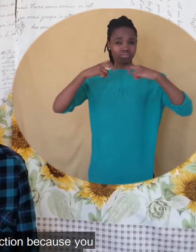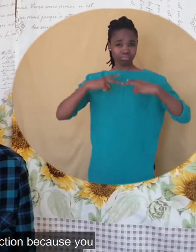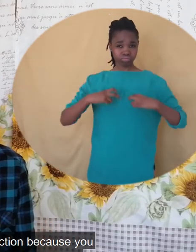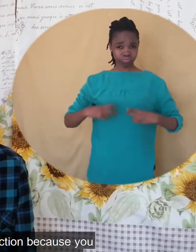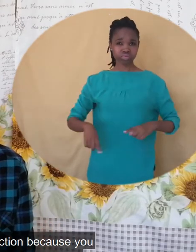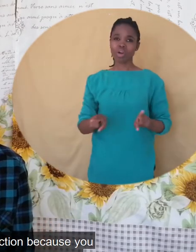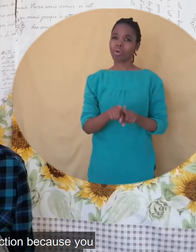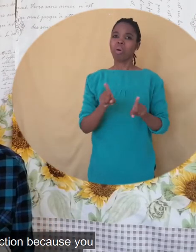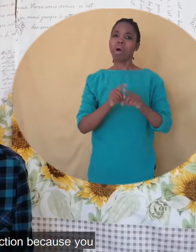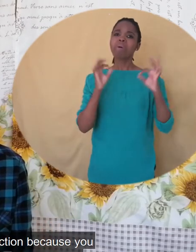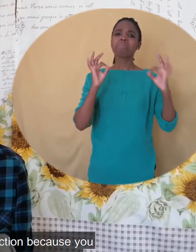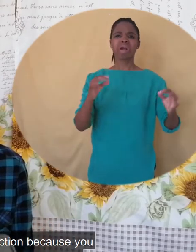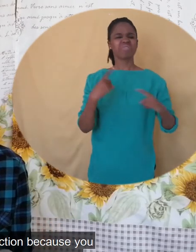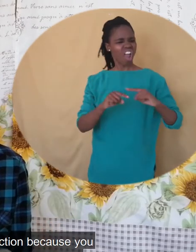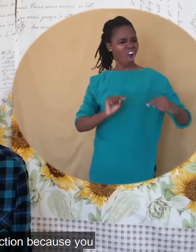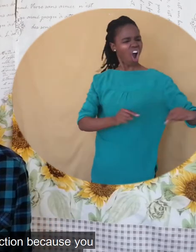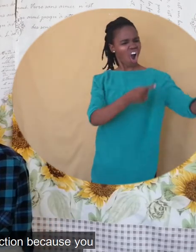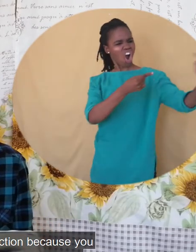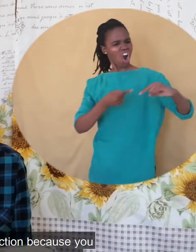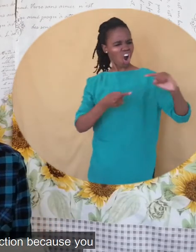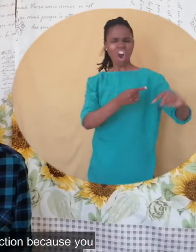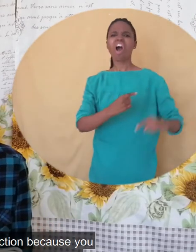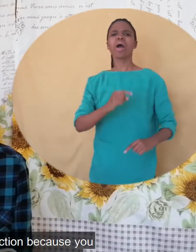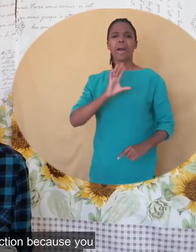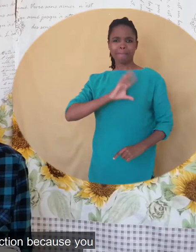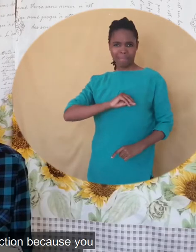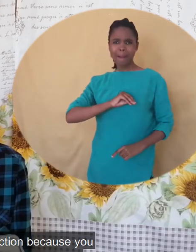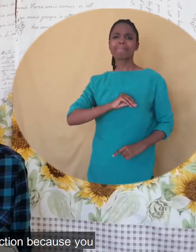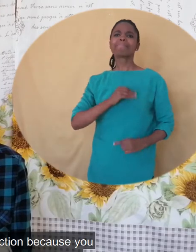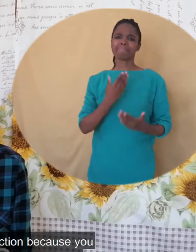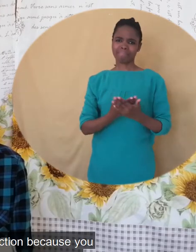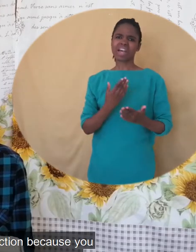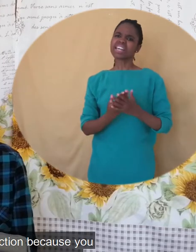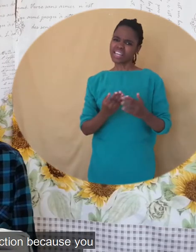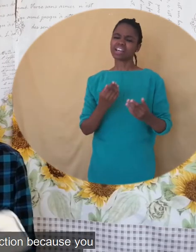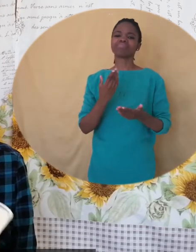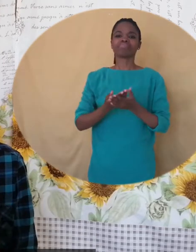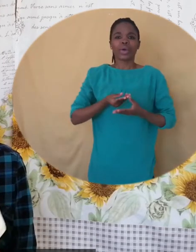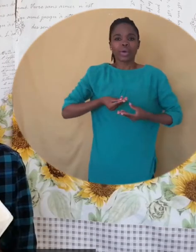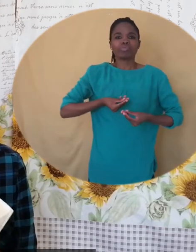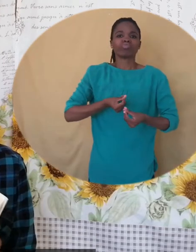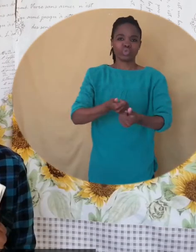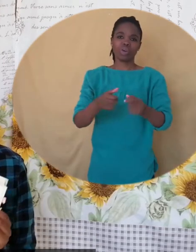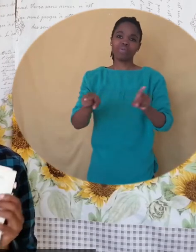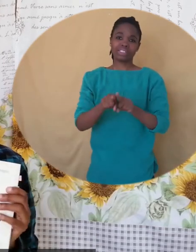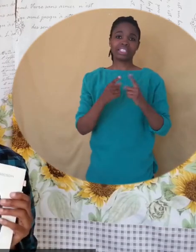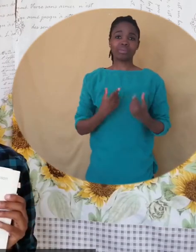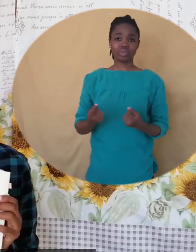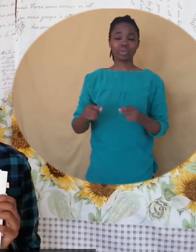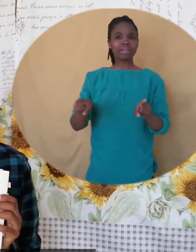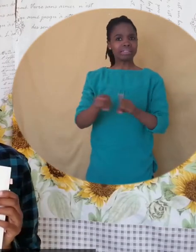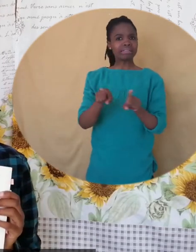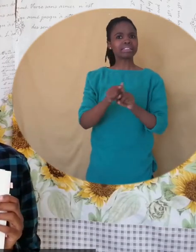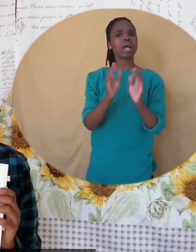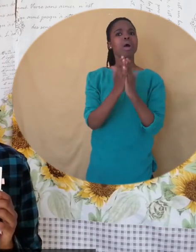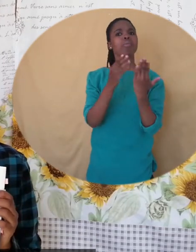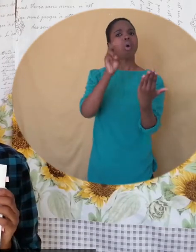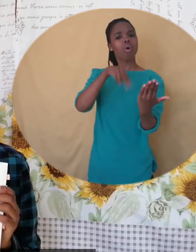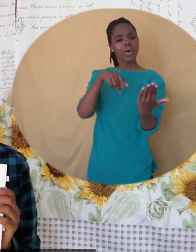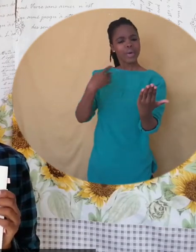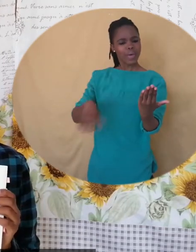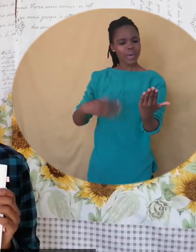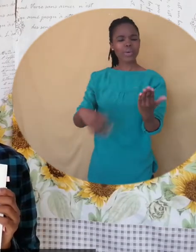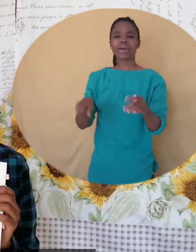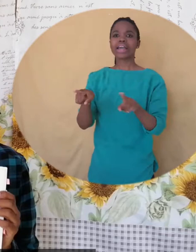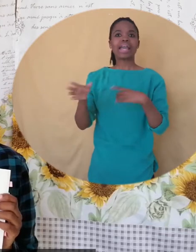of introspection, because you hurt people along the way and people, you know, hurt you. This for me is the first